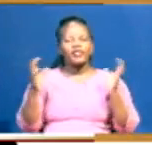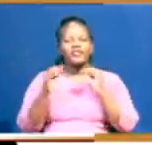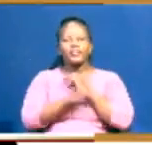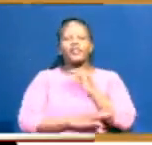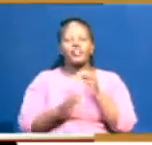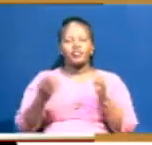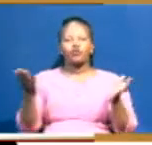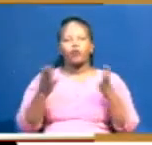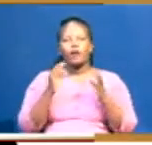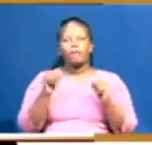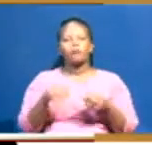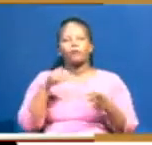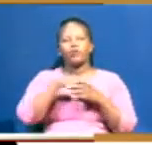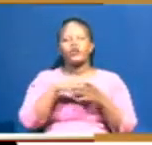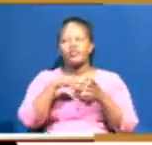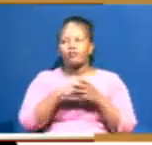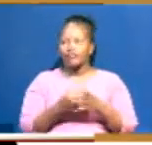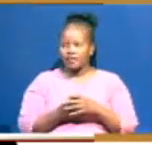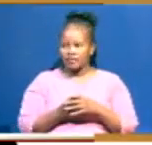in. The diaspora